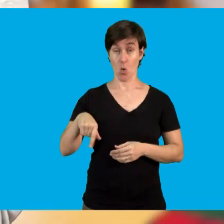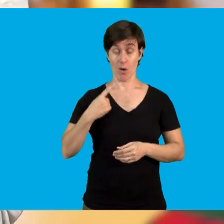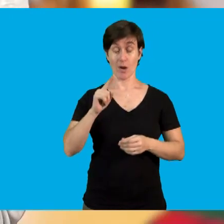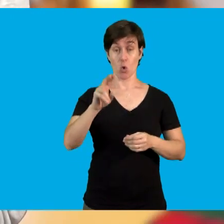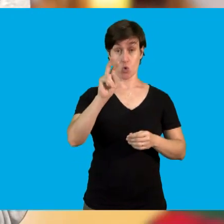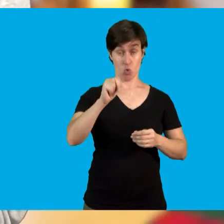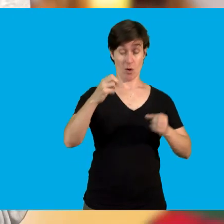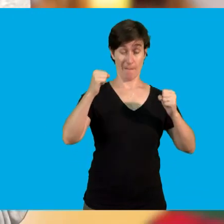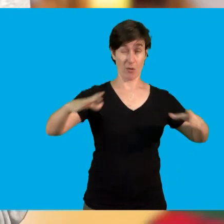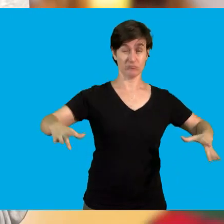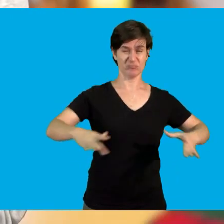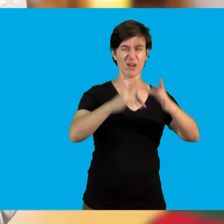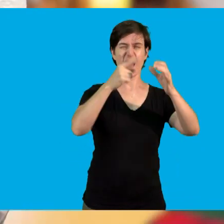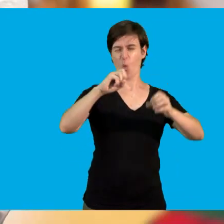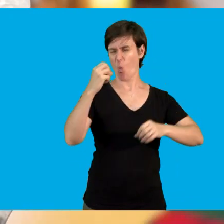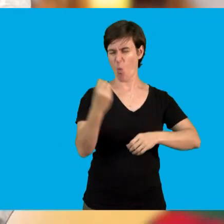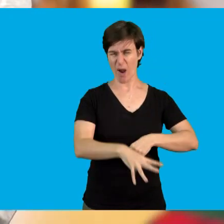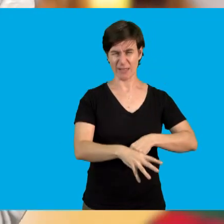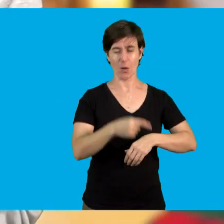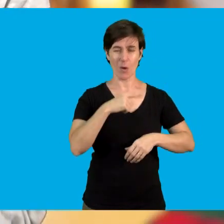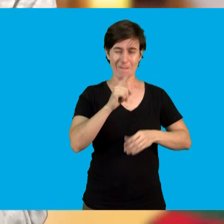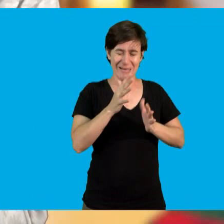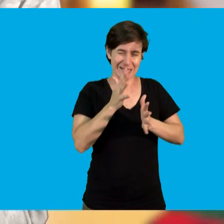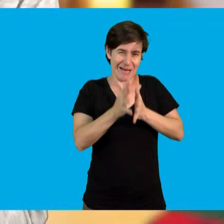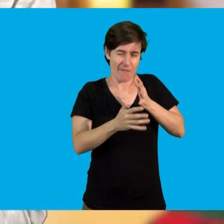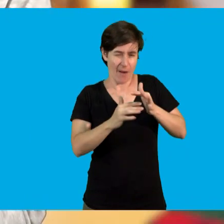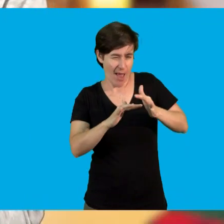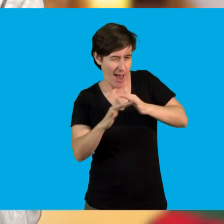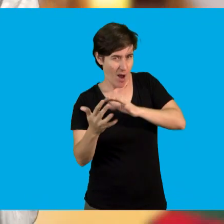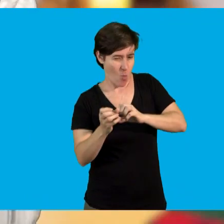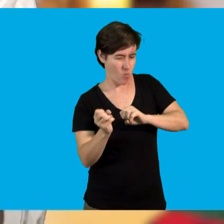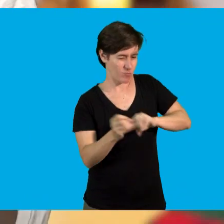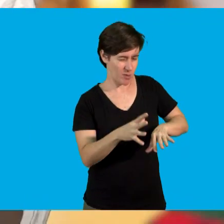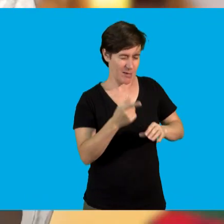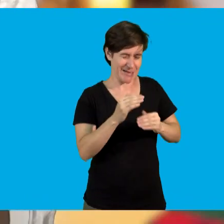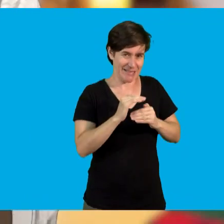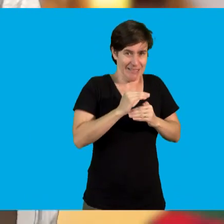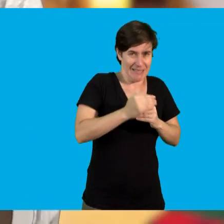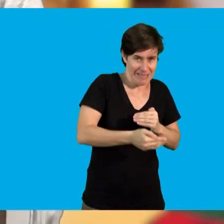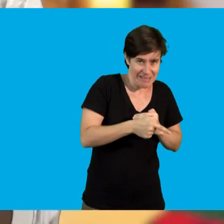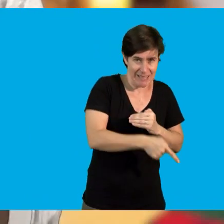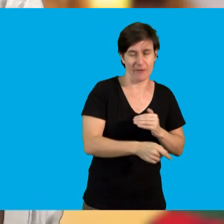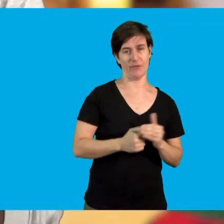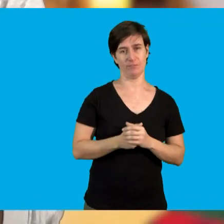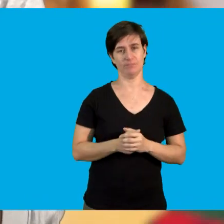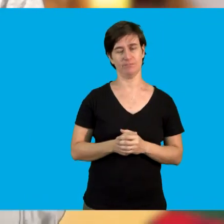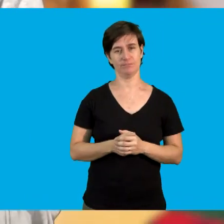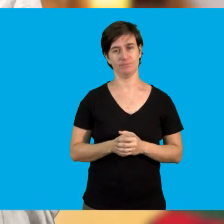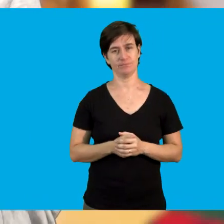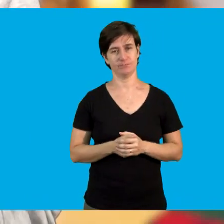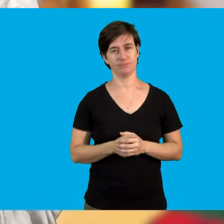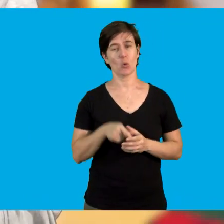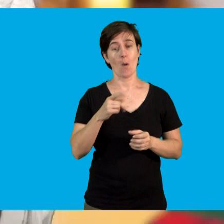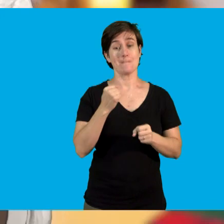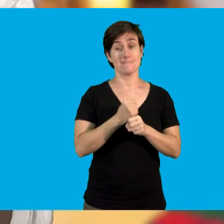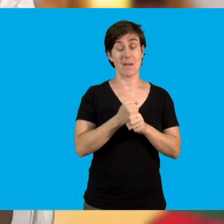we are disposing of these waste products, or of these byproducts, we are disposing them in a manner that is not going to, or that is